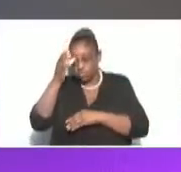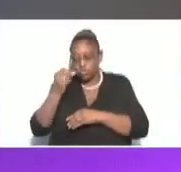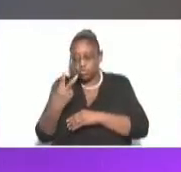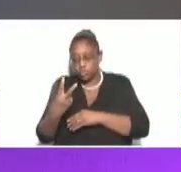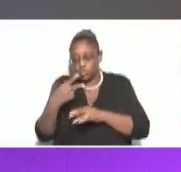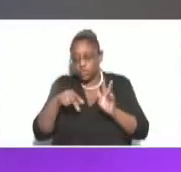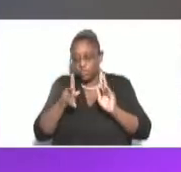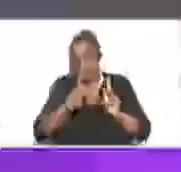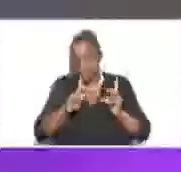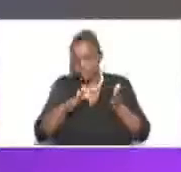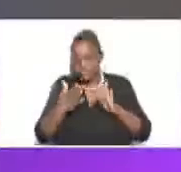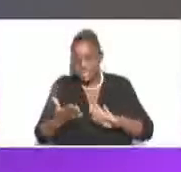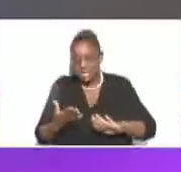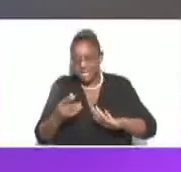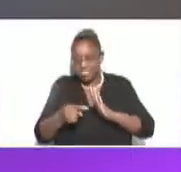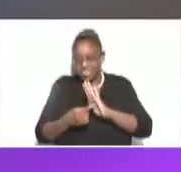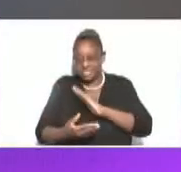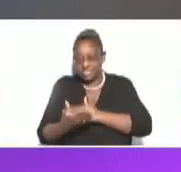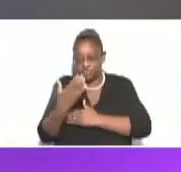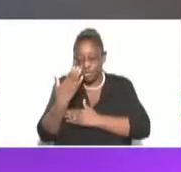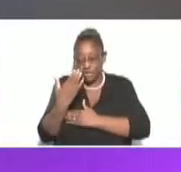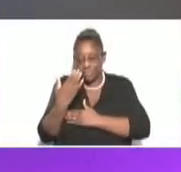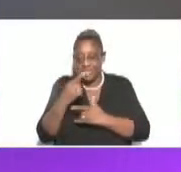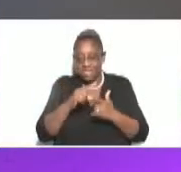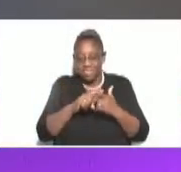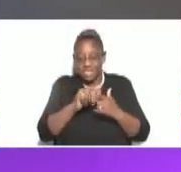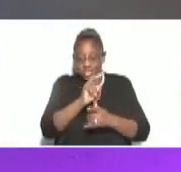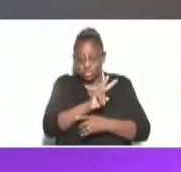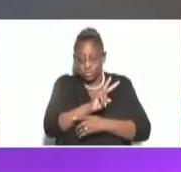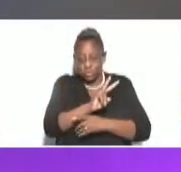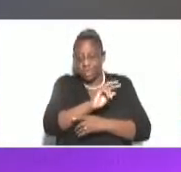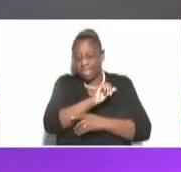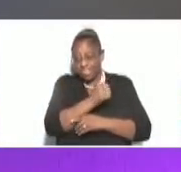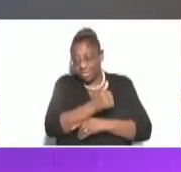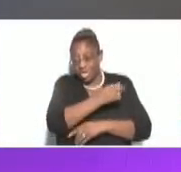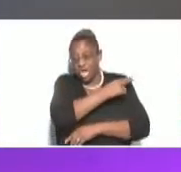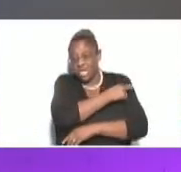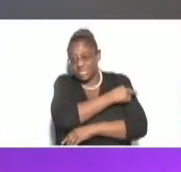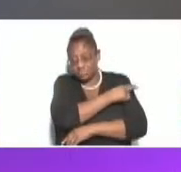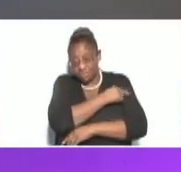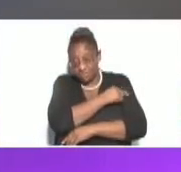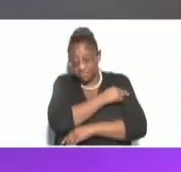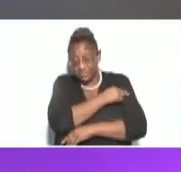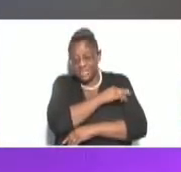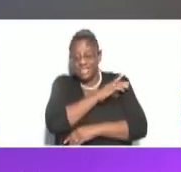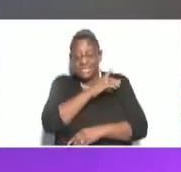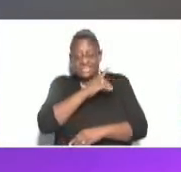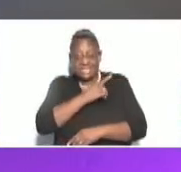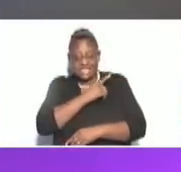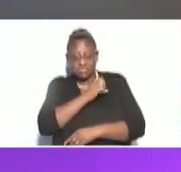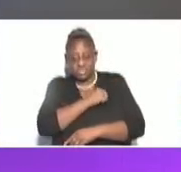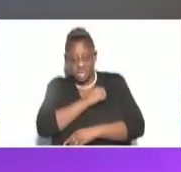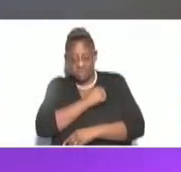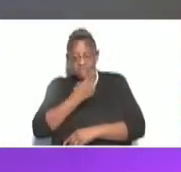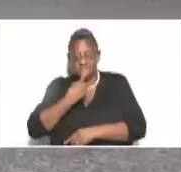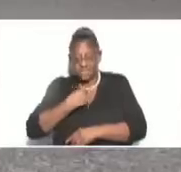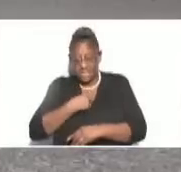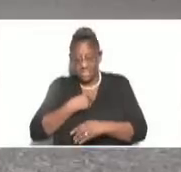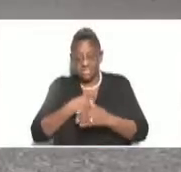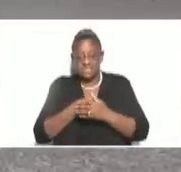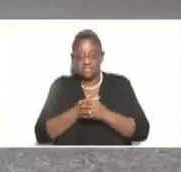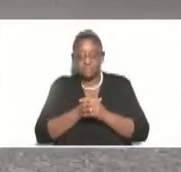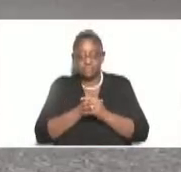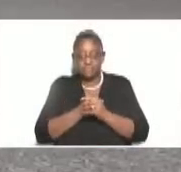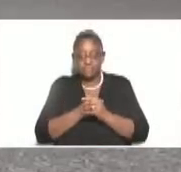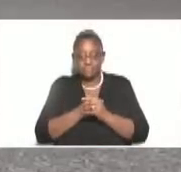on the streets early this morning, while another two are in hospital. Our Desmond Saunders has that story.